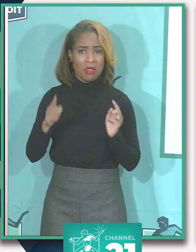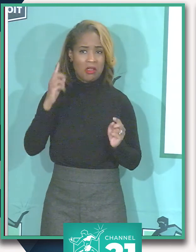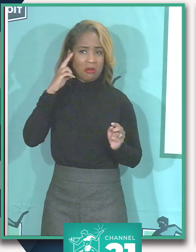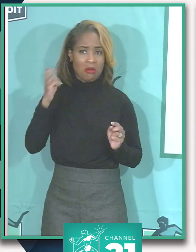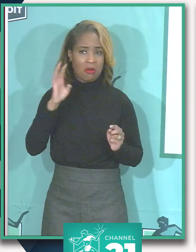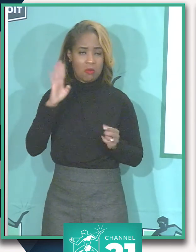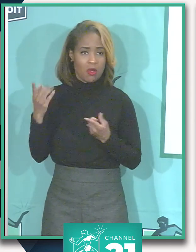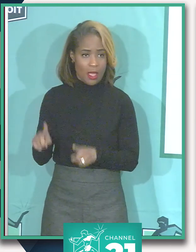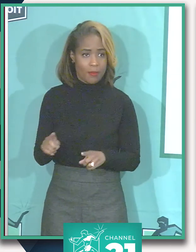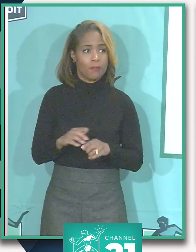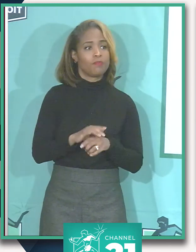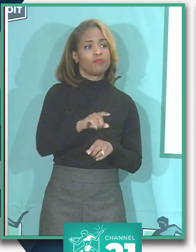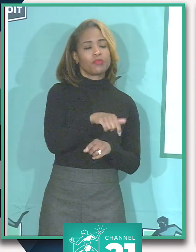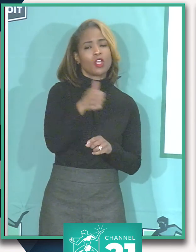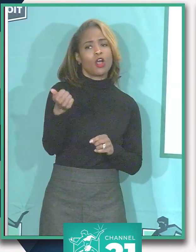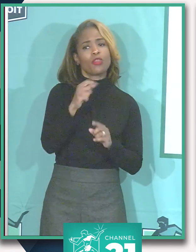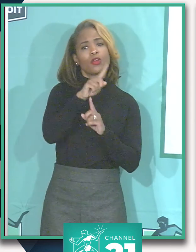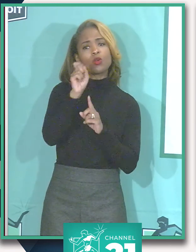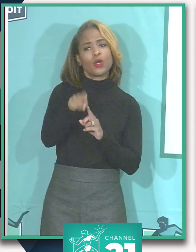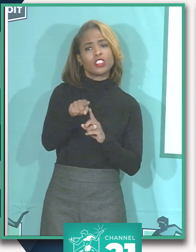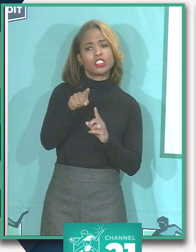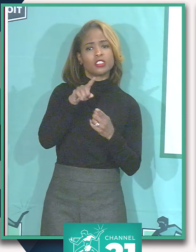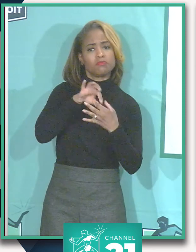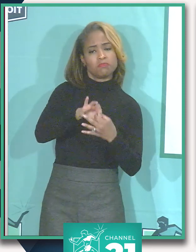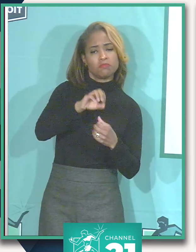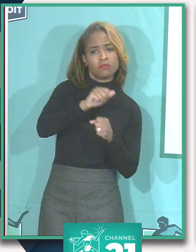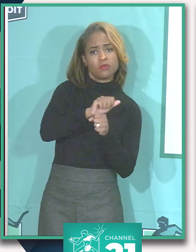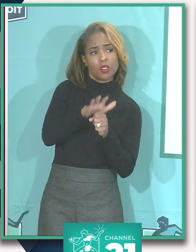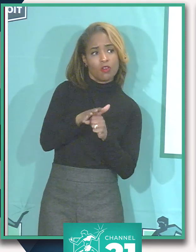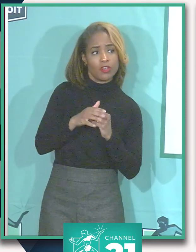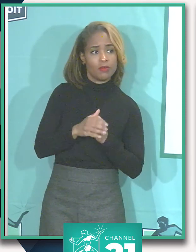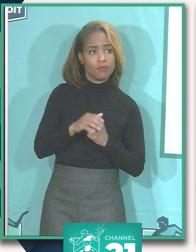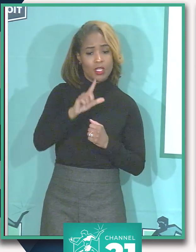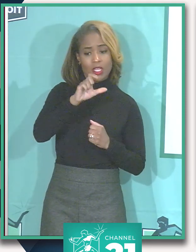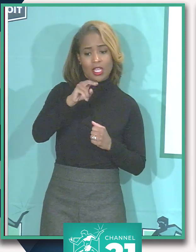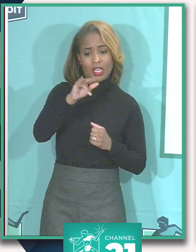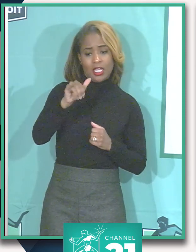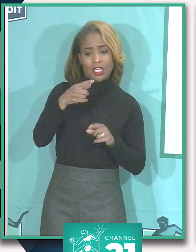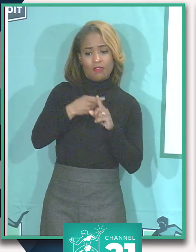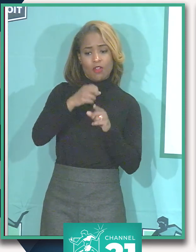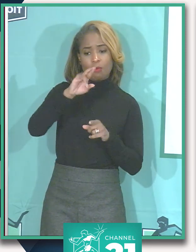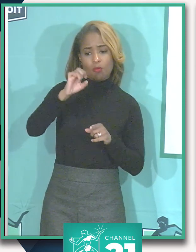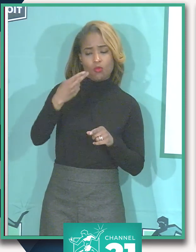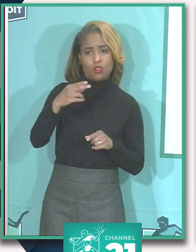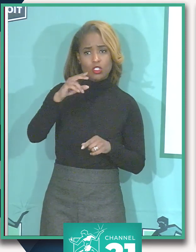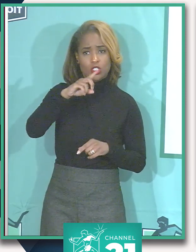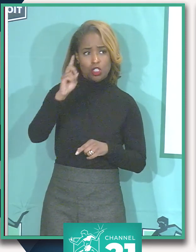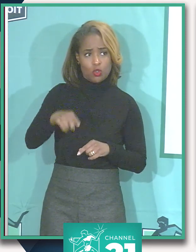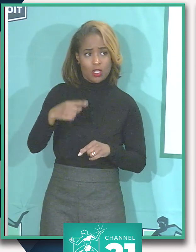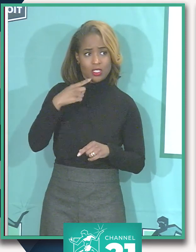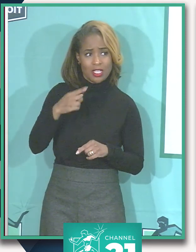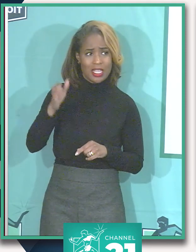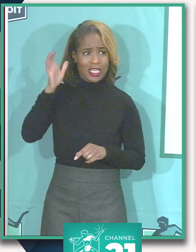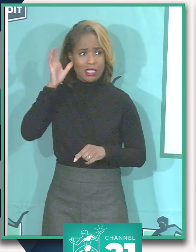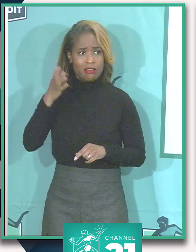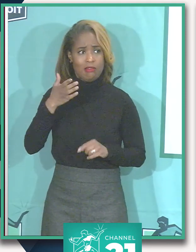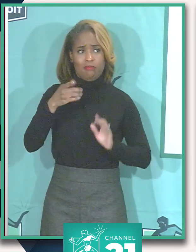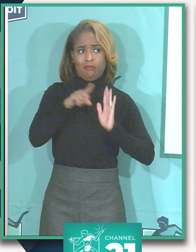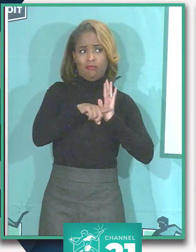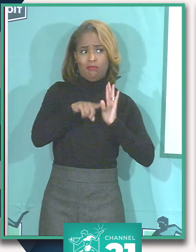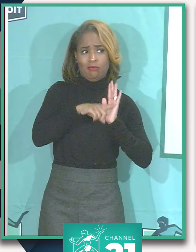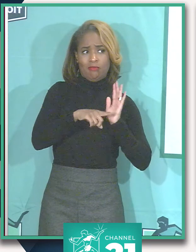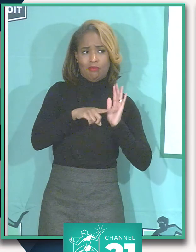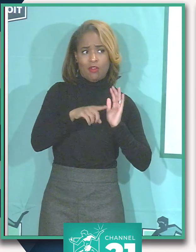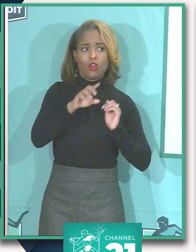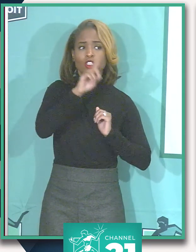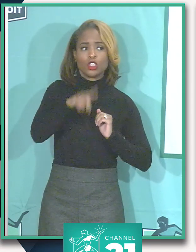topic, still COVID-related. Olivia Lewis from Bridge Detroit is saying that they're hearing that Detroit